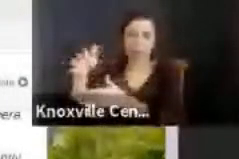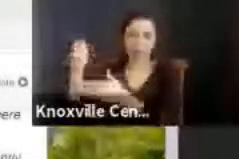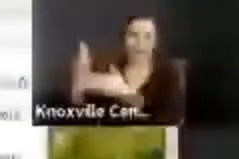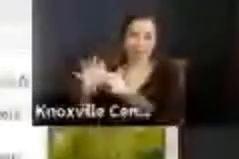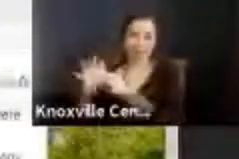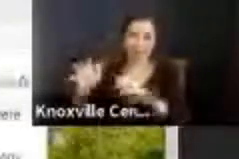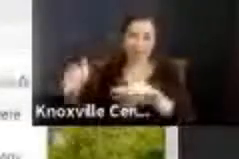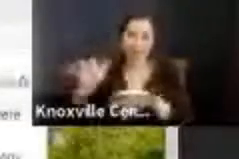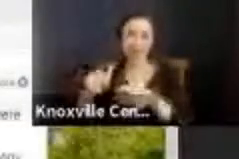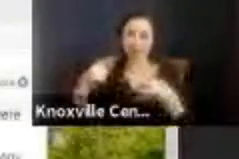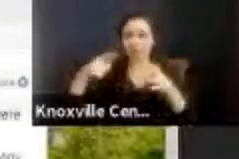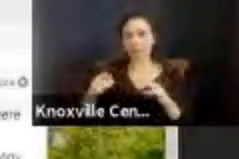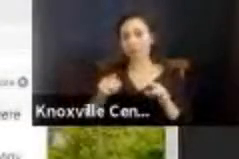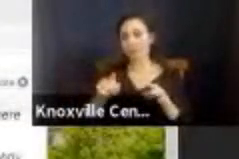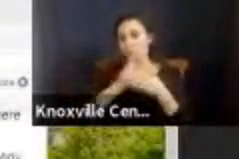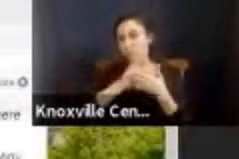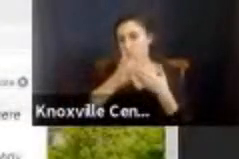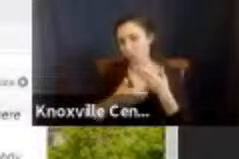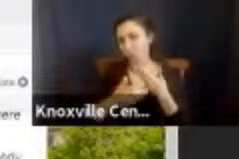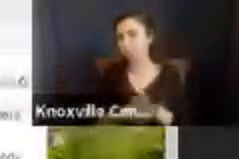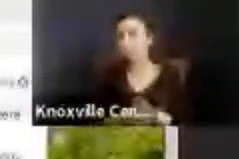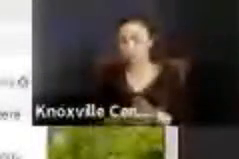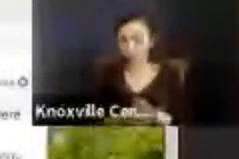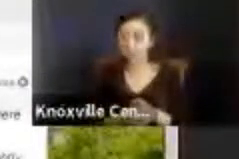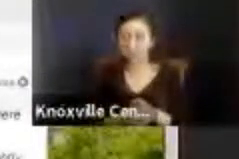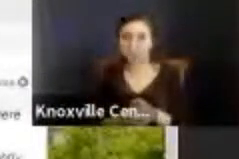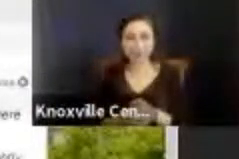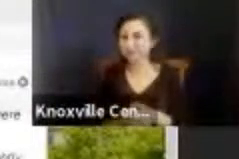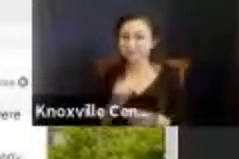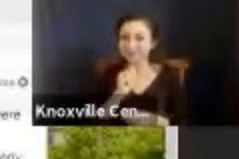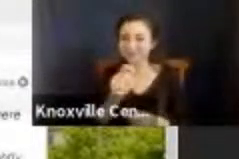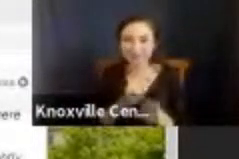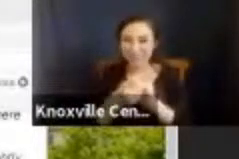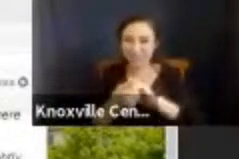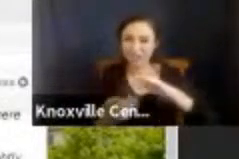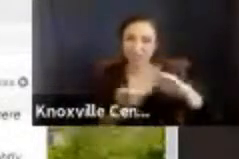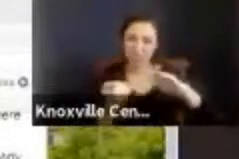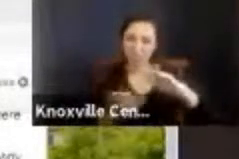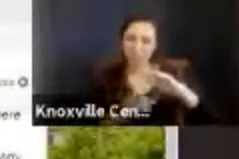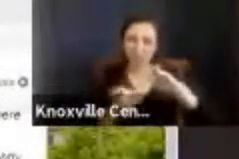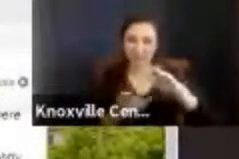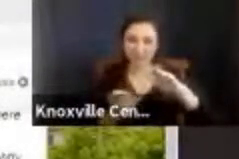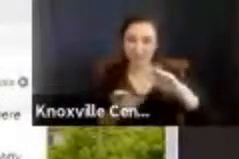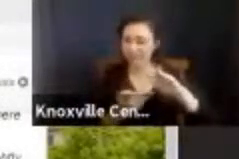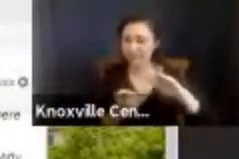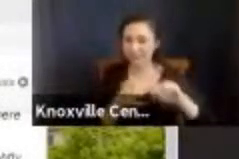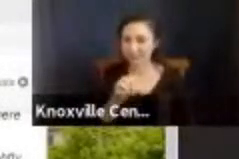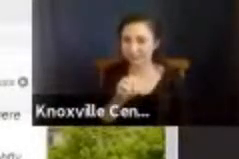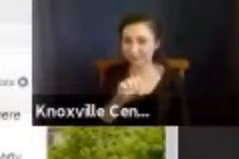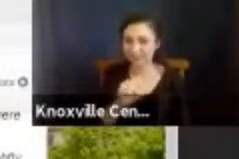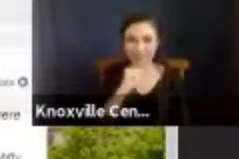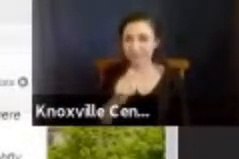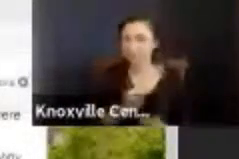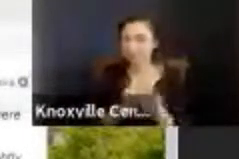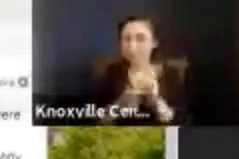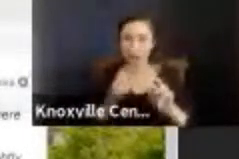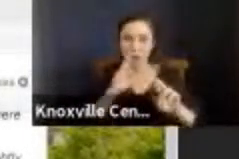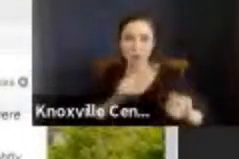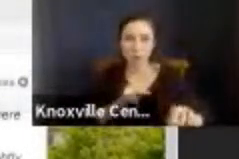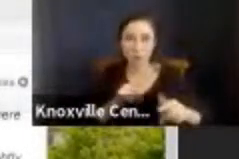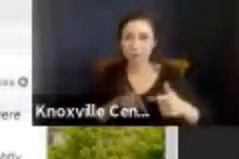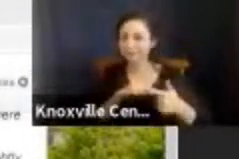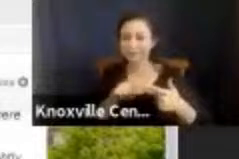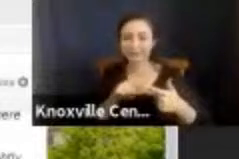what happened over the weekend. So just it doesn't change isolation, doesn't change reporting, doesn't change our case